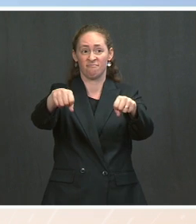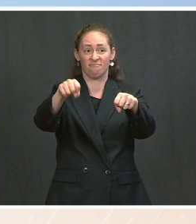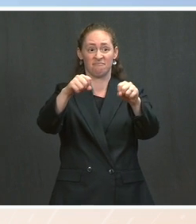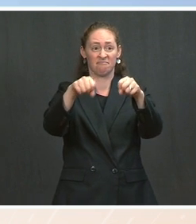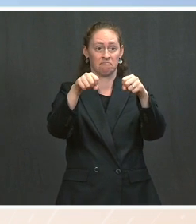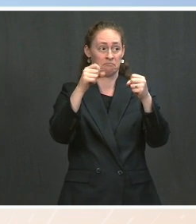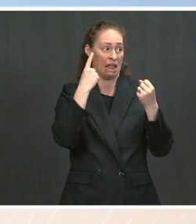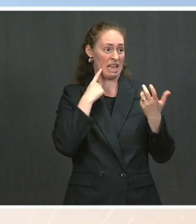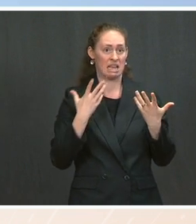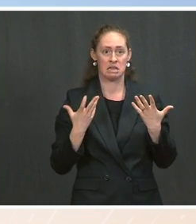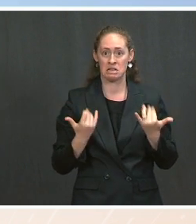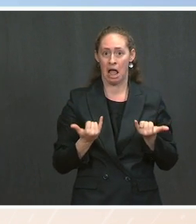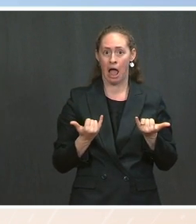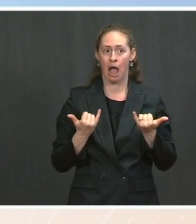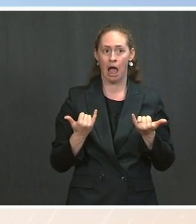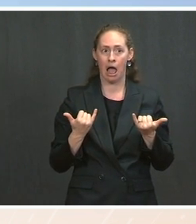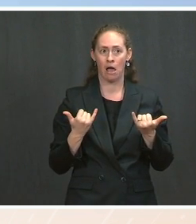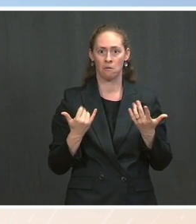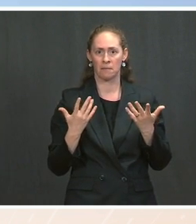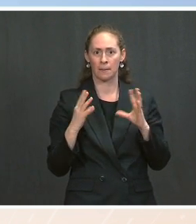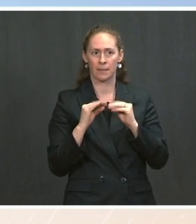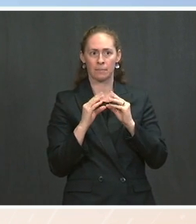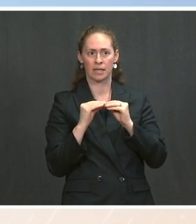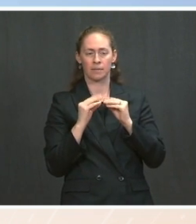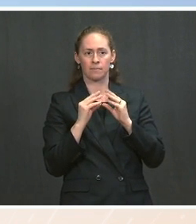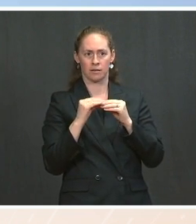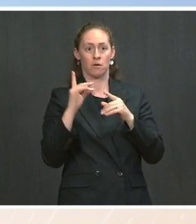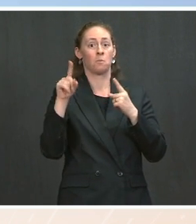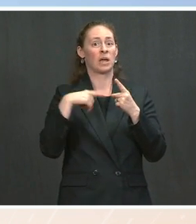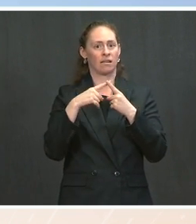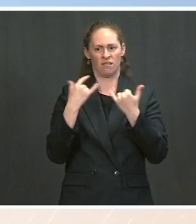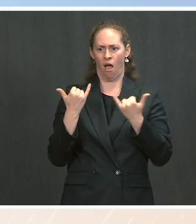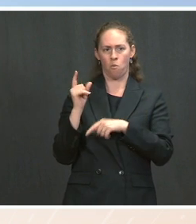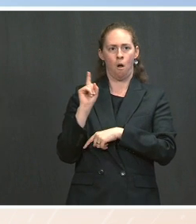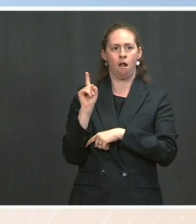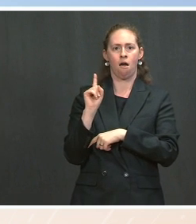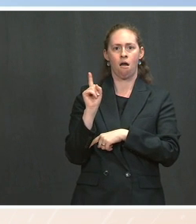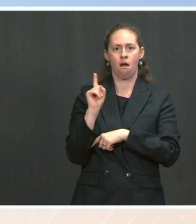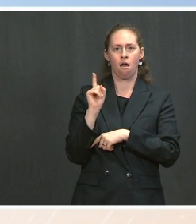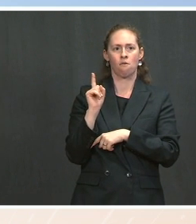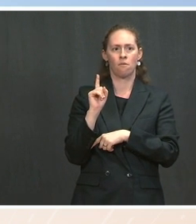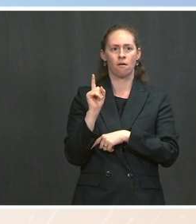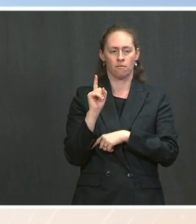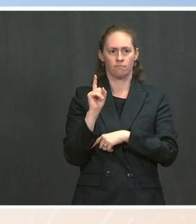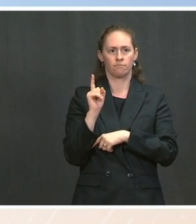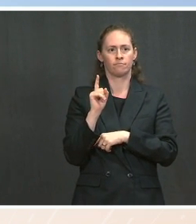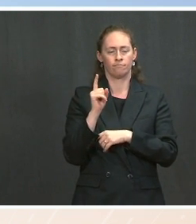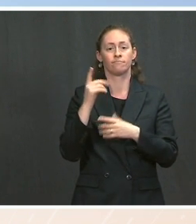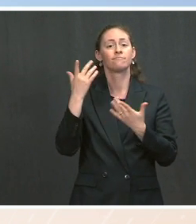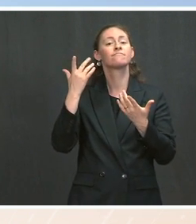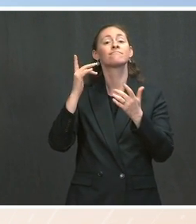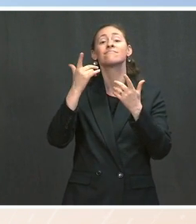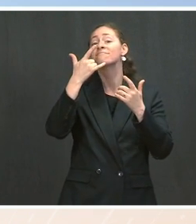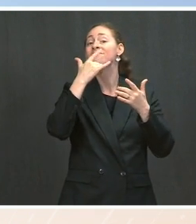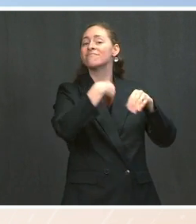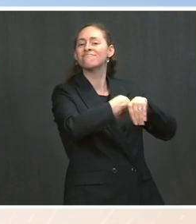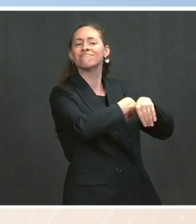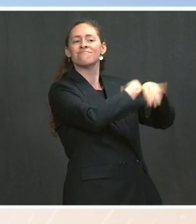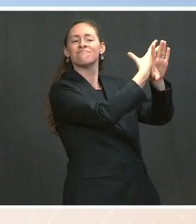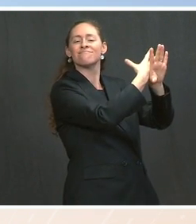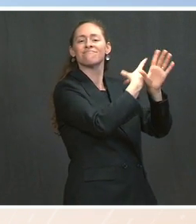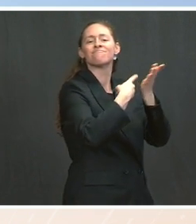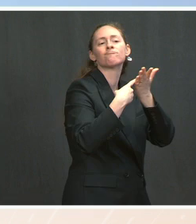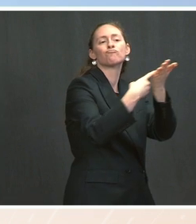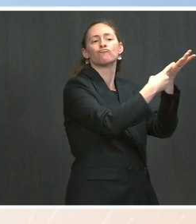shortly before 1 o'clock over video conference this afternoon. Our team, including Steve Ricchetti, Louisa Terrell, Brian Deese,